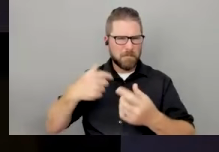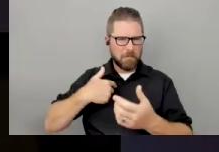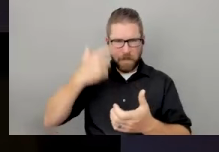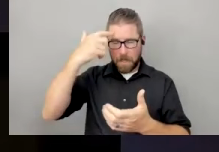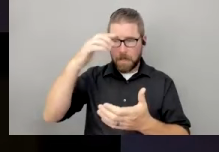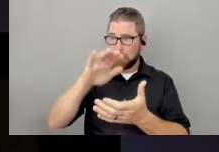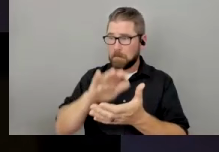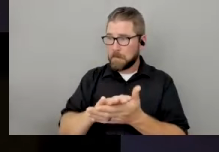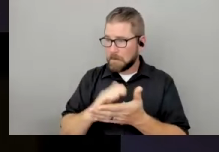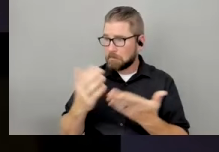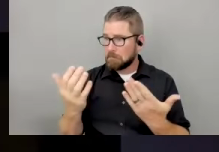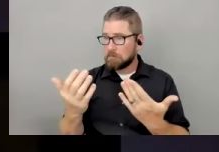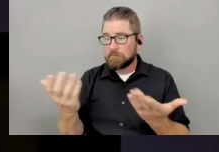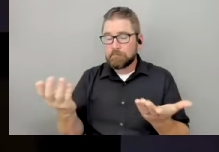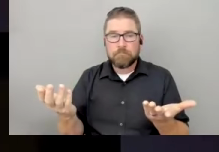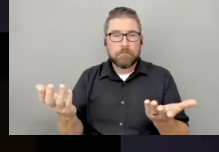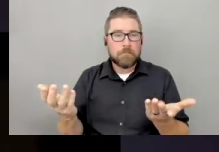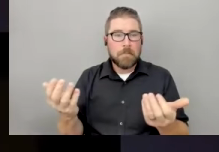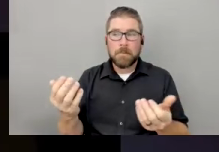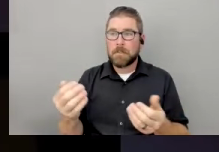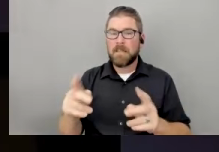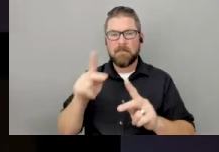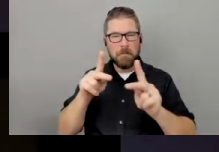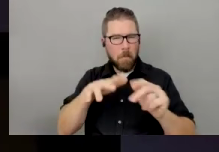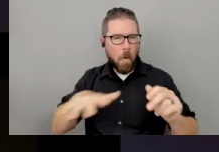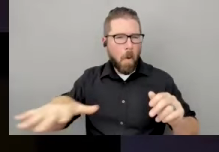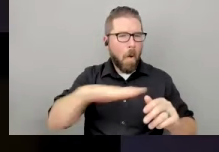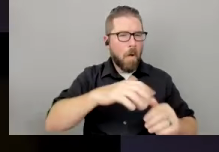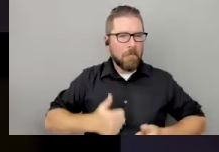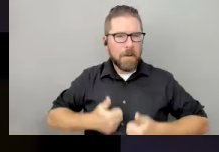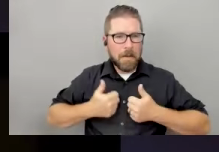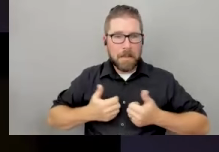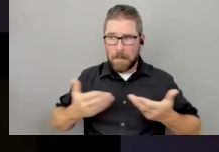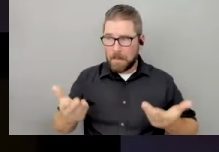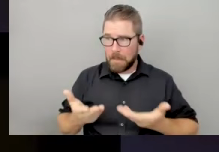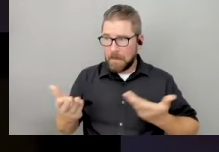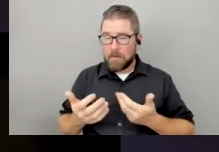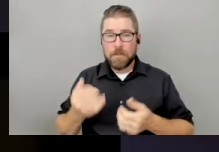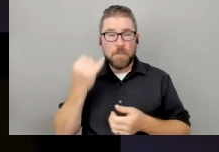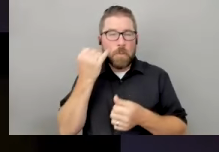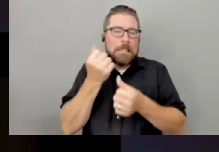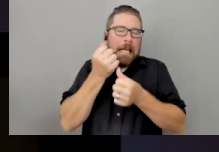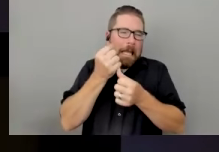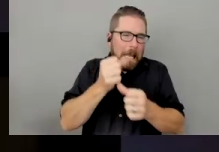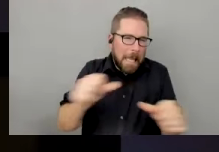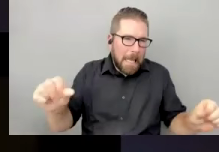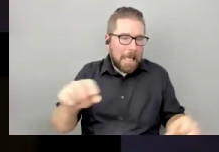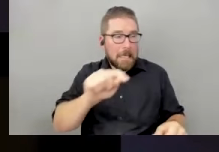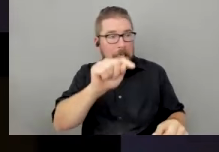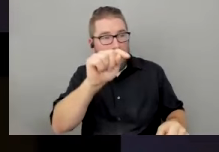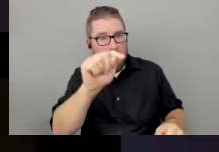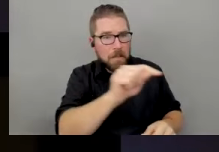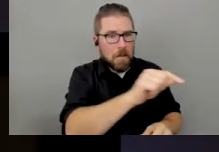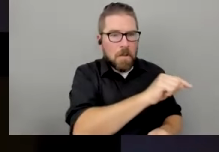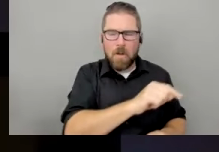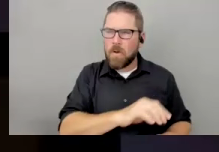our society adheres to a sexist notion that men should do certain things and